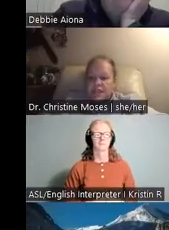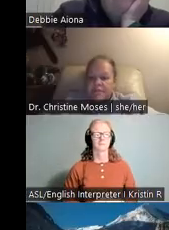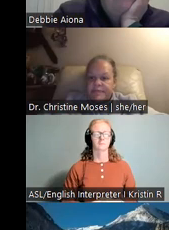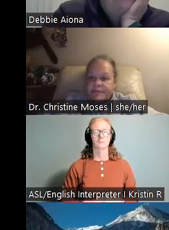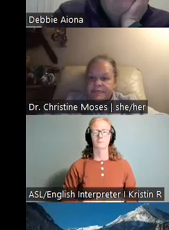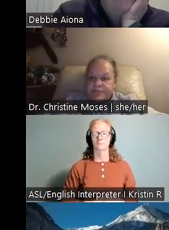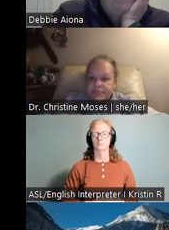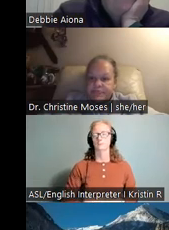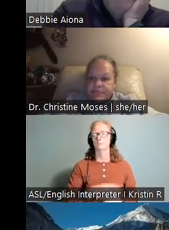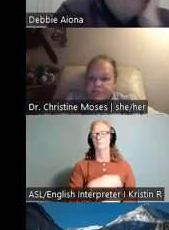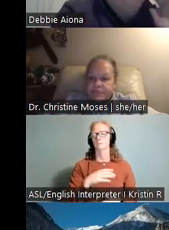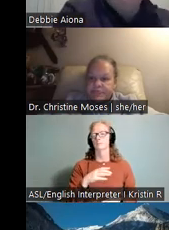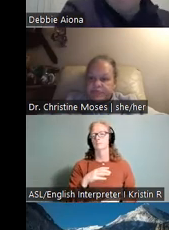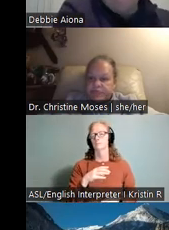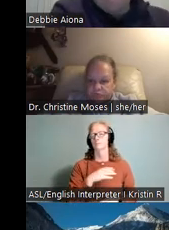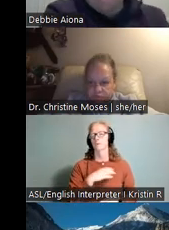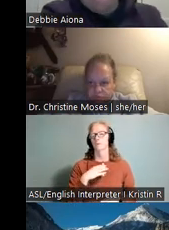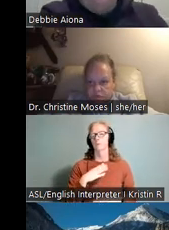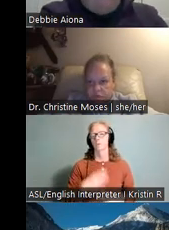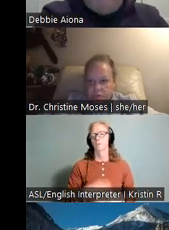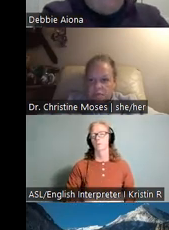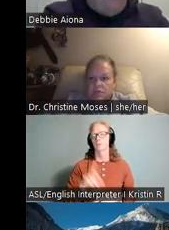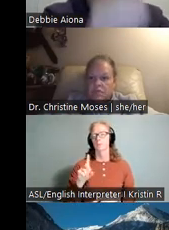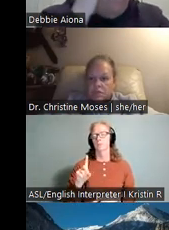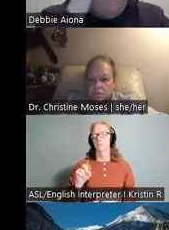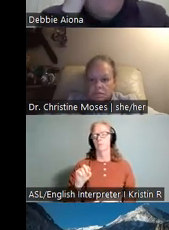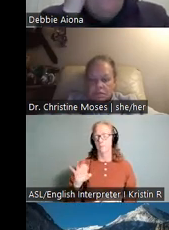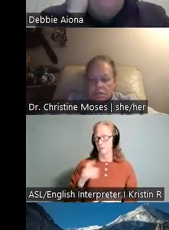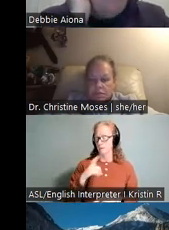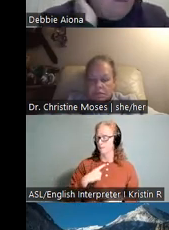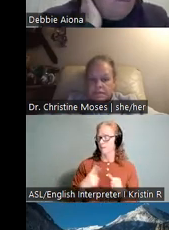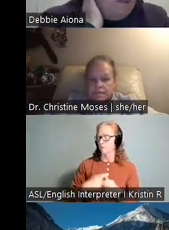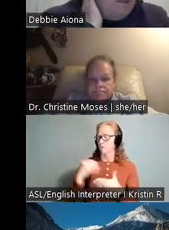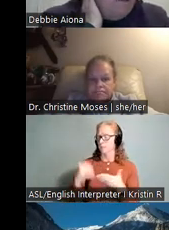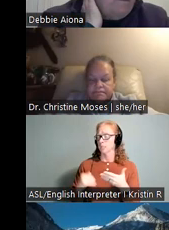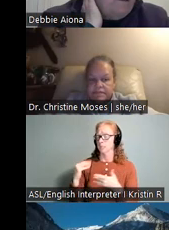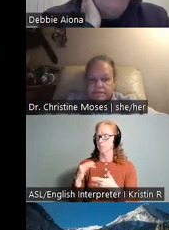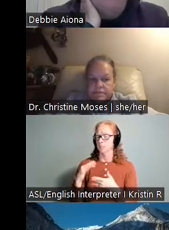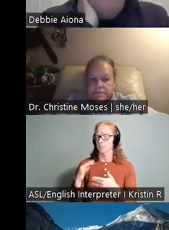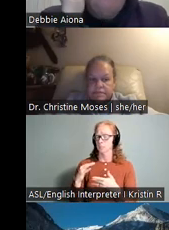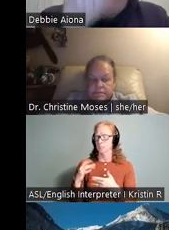Commissioner Debbie. Well, I'm going back to my original list of things that I